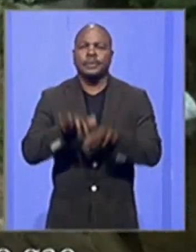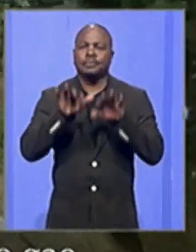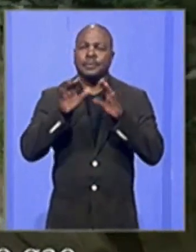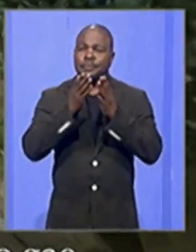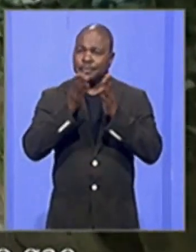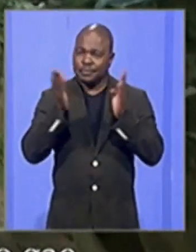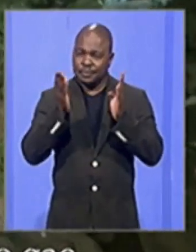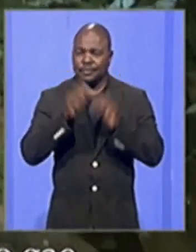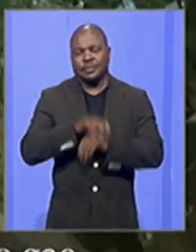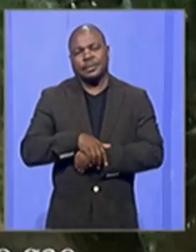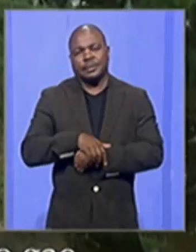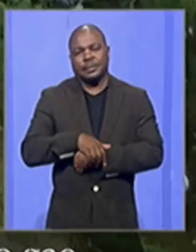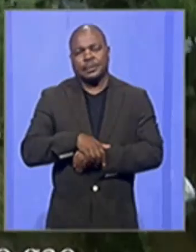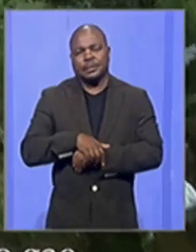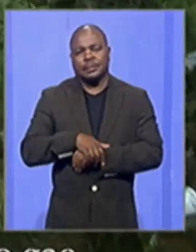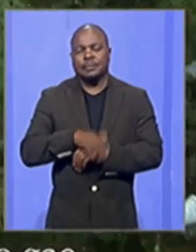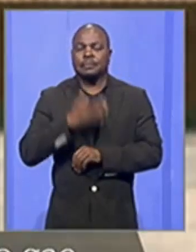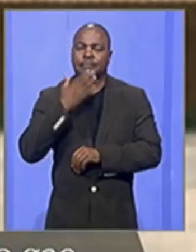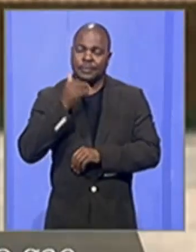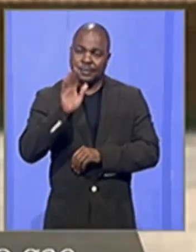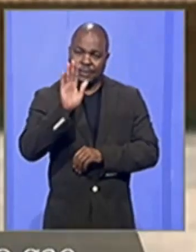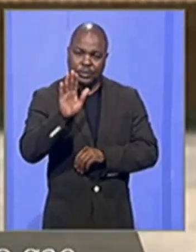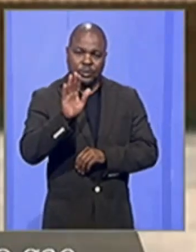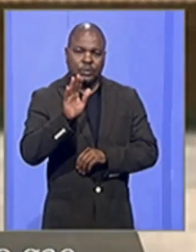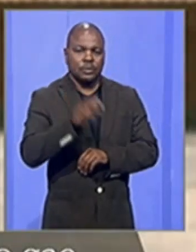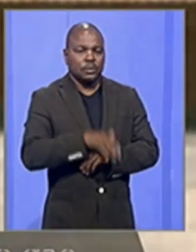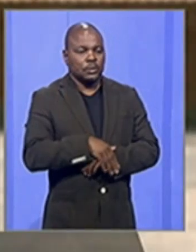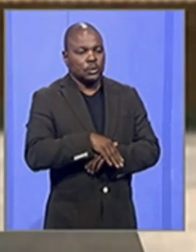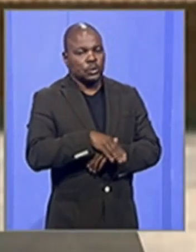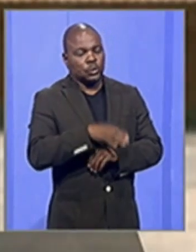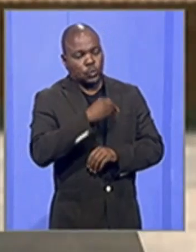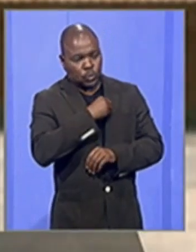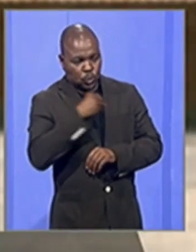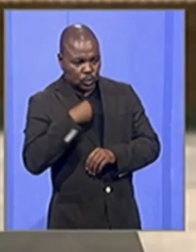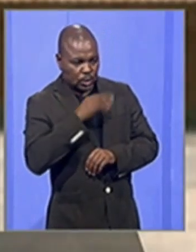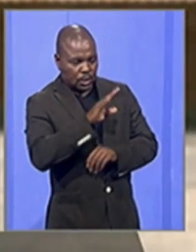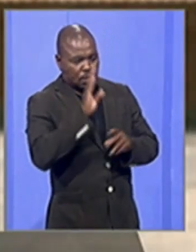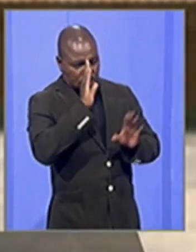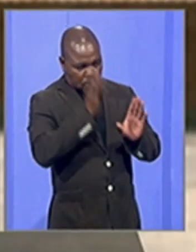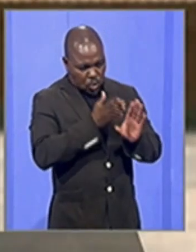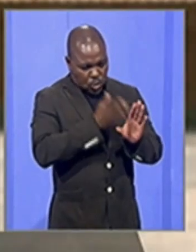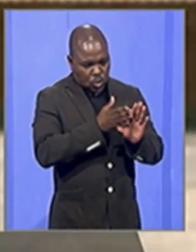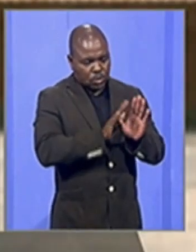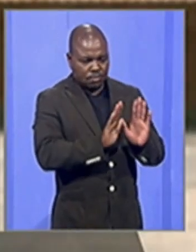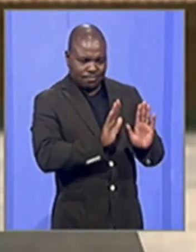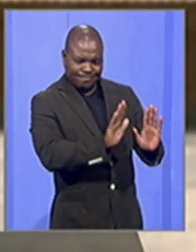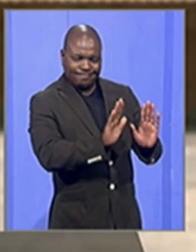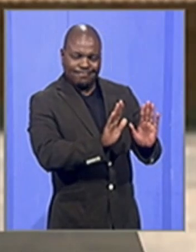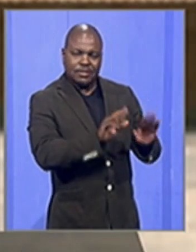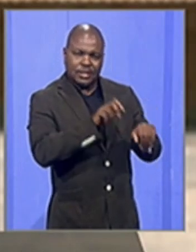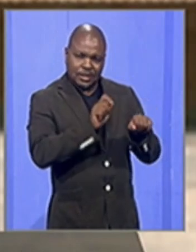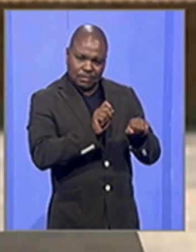public to give the head doctors, her psychologists